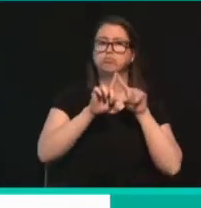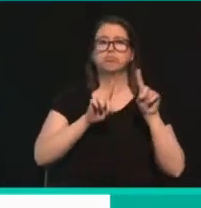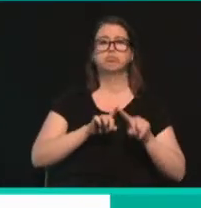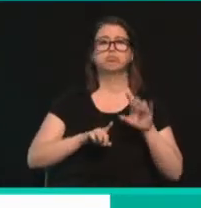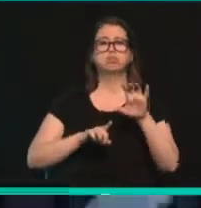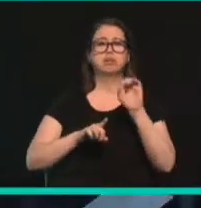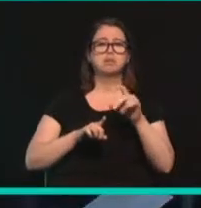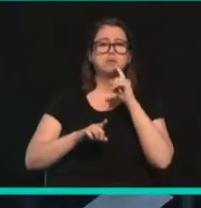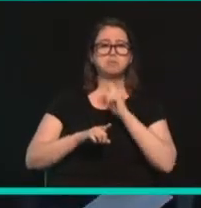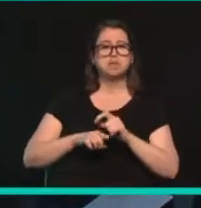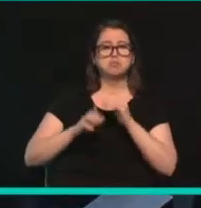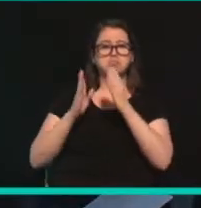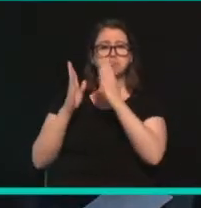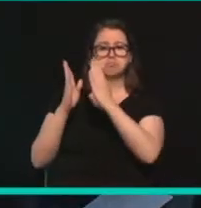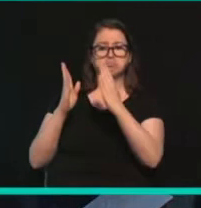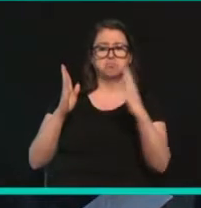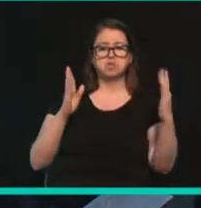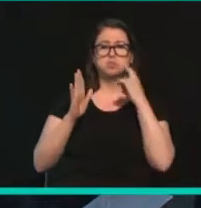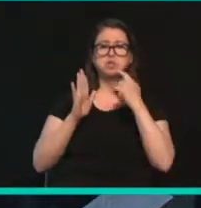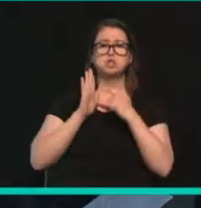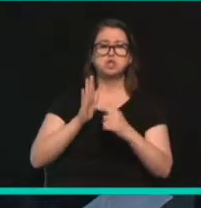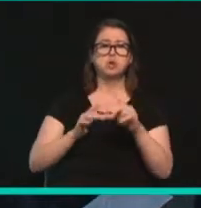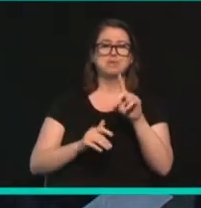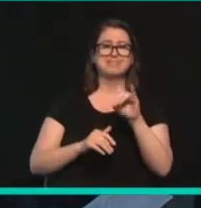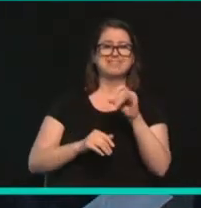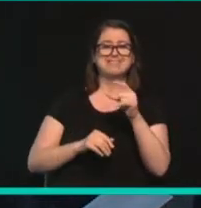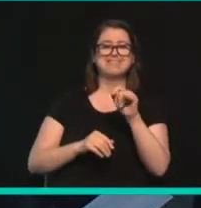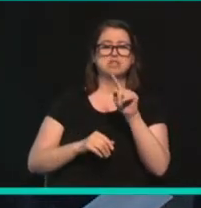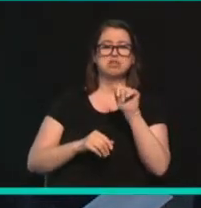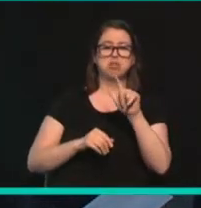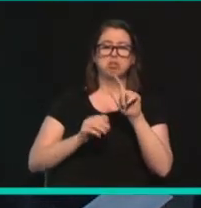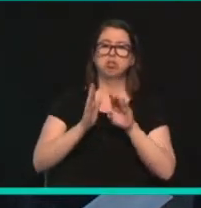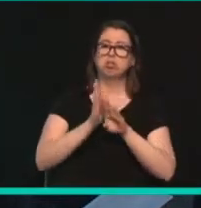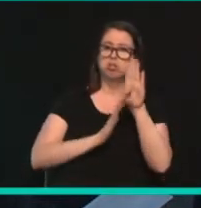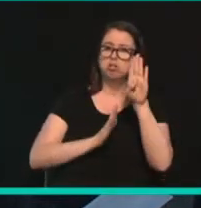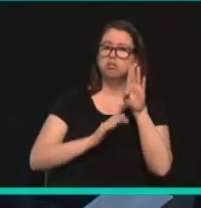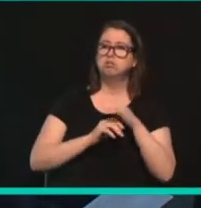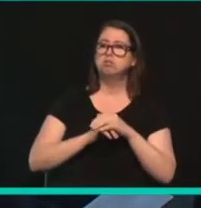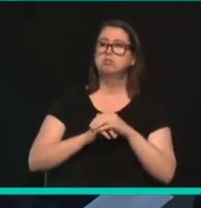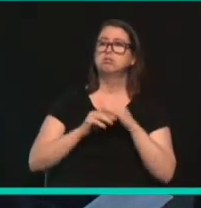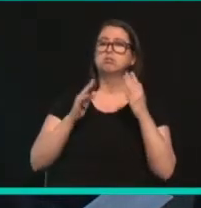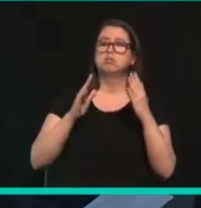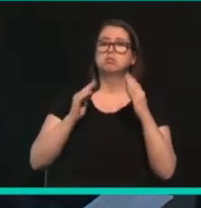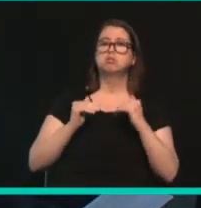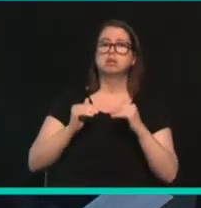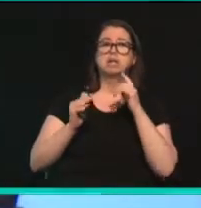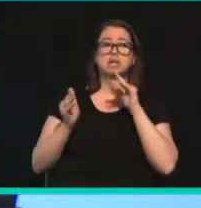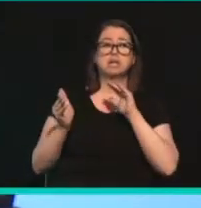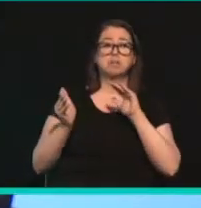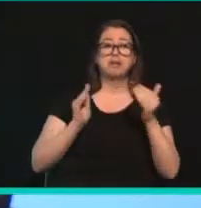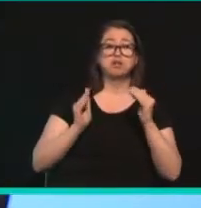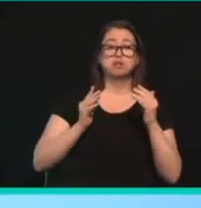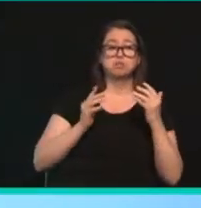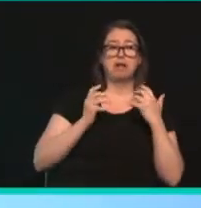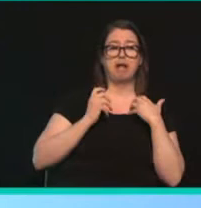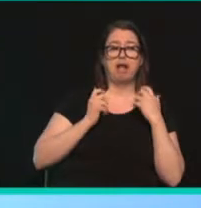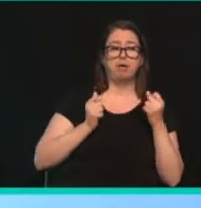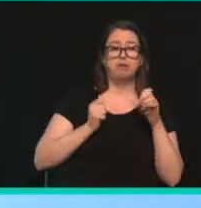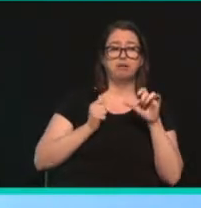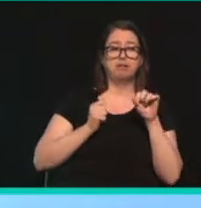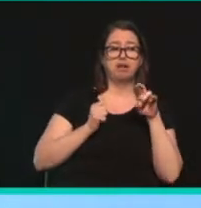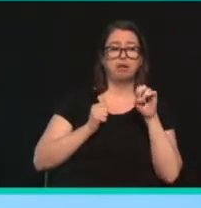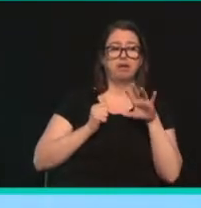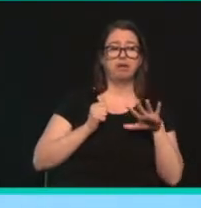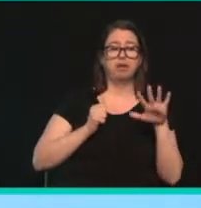further along when it comes to digital maturity. As compared to the healthcare area, most of